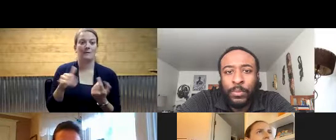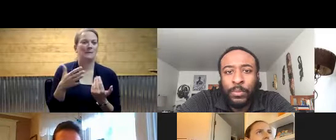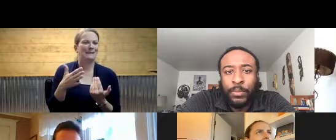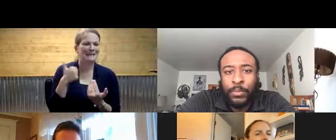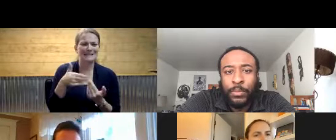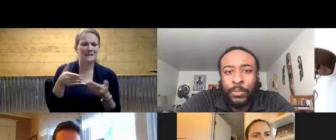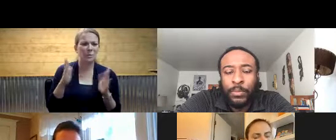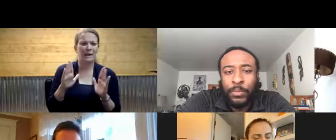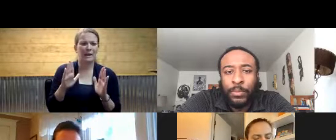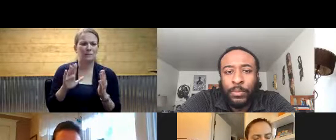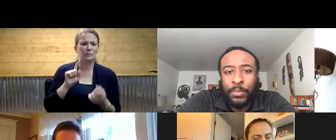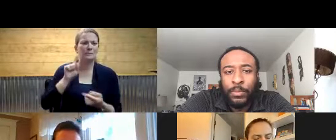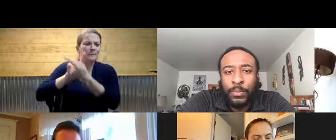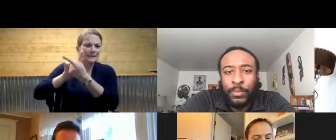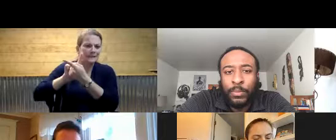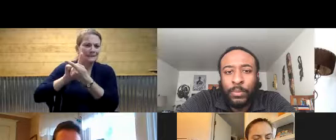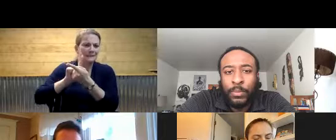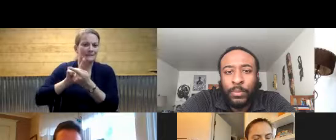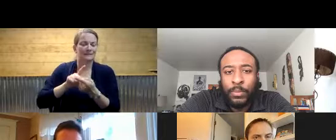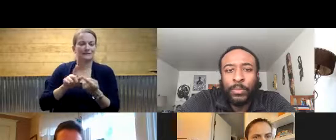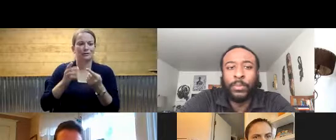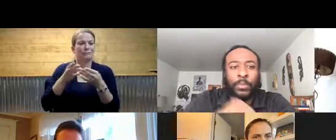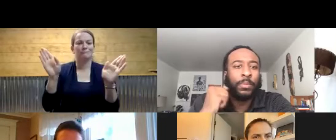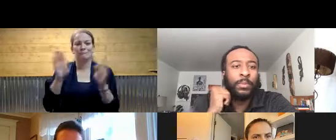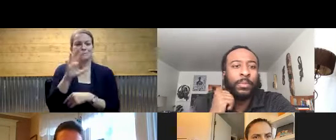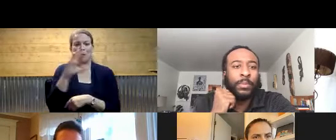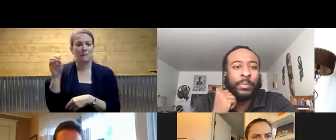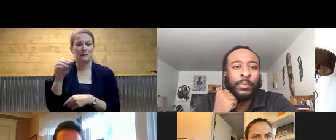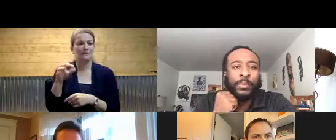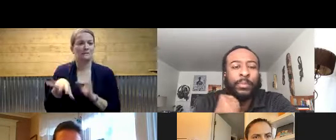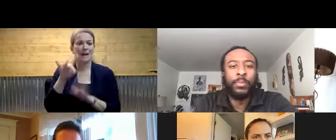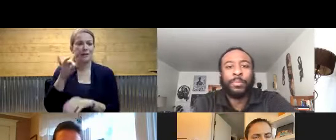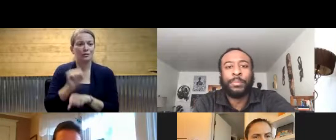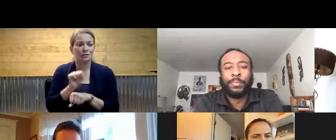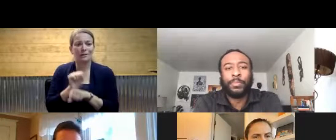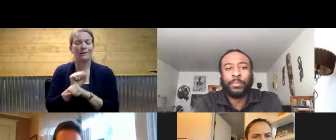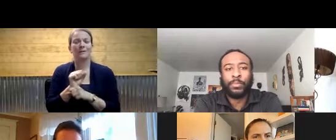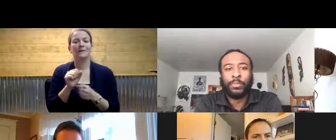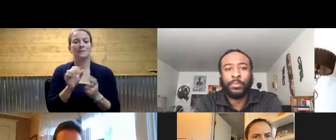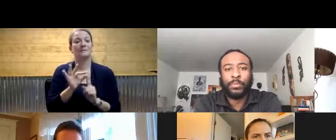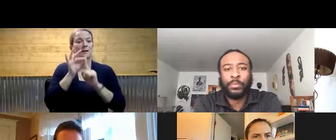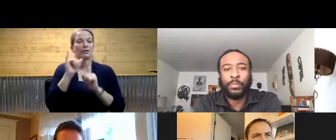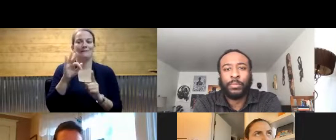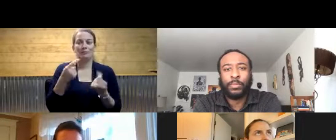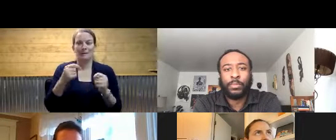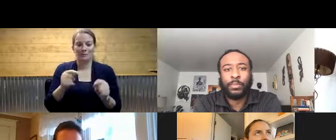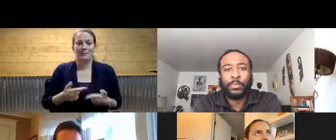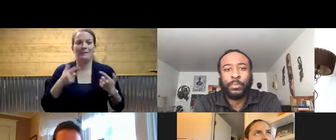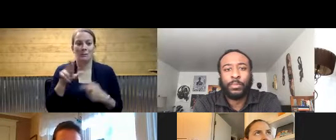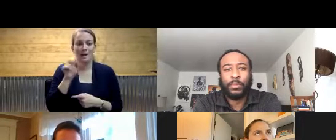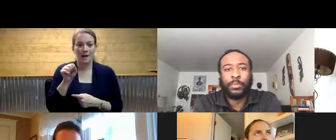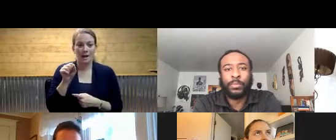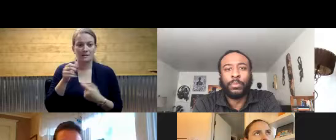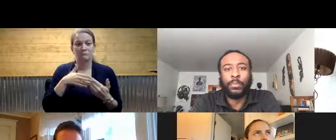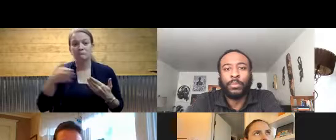actually get in touch with just companies in general over here, especially if you're trying to live here for a in the long run, or